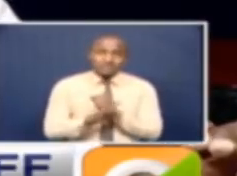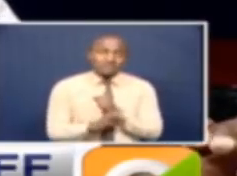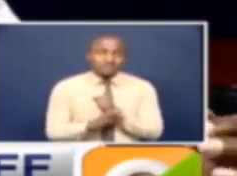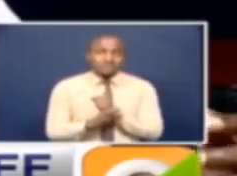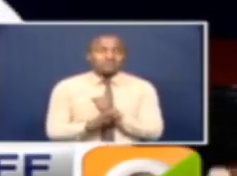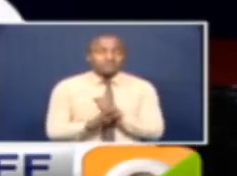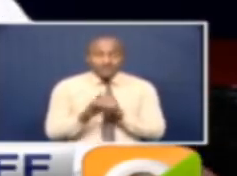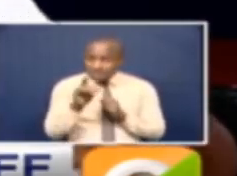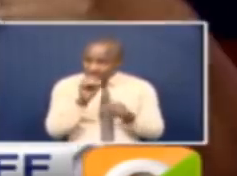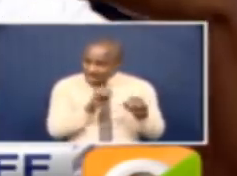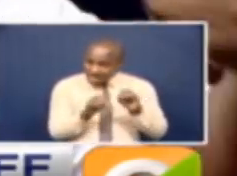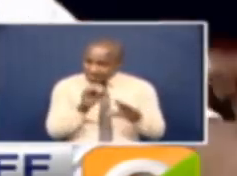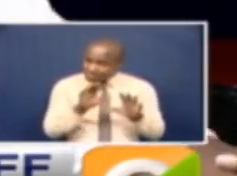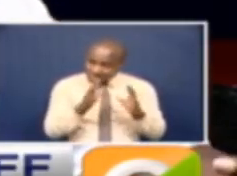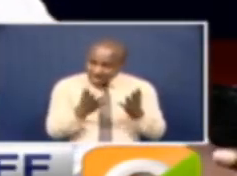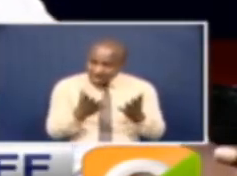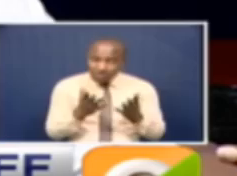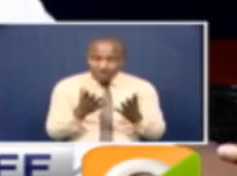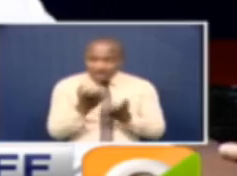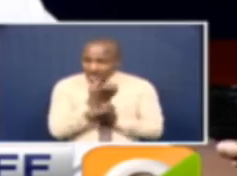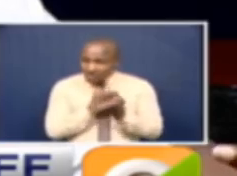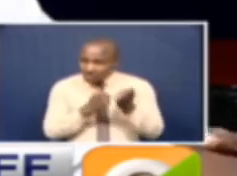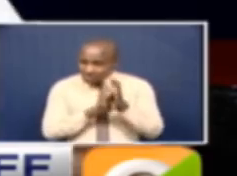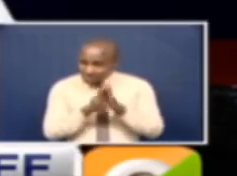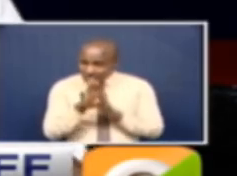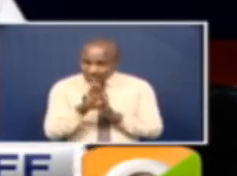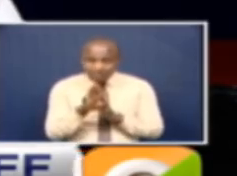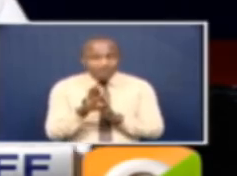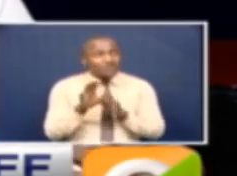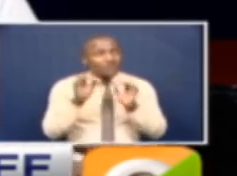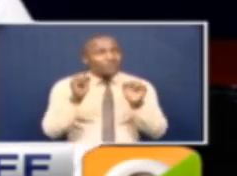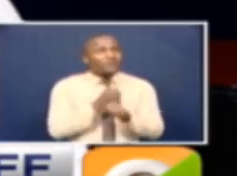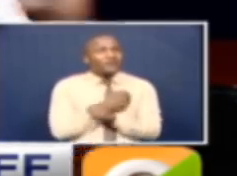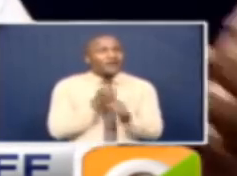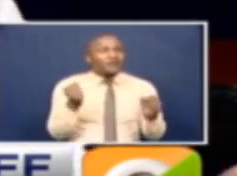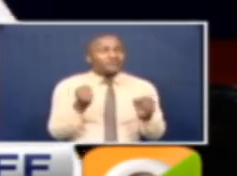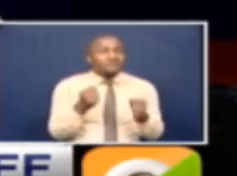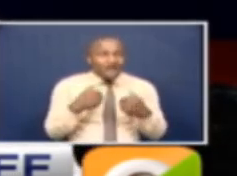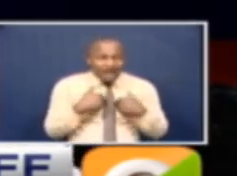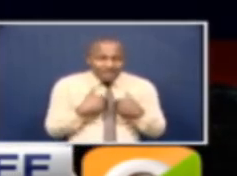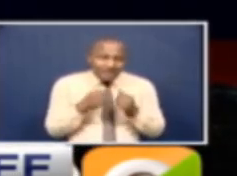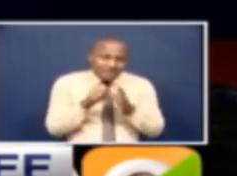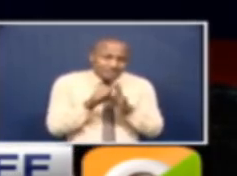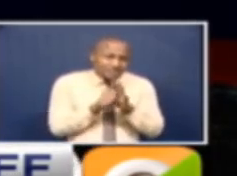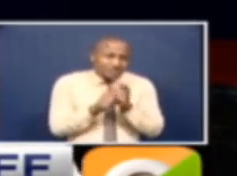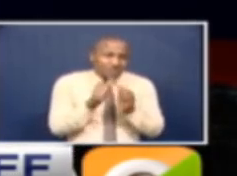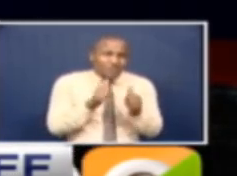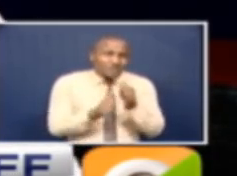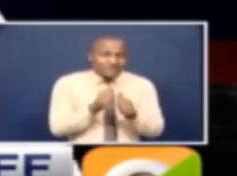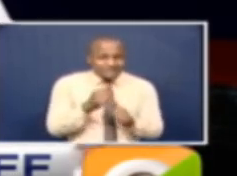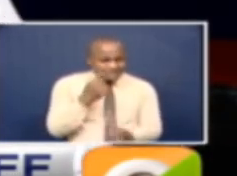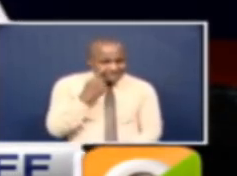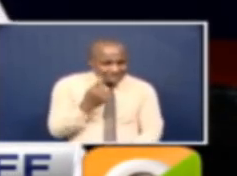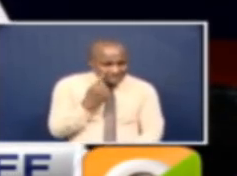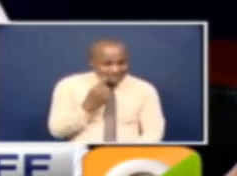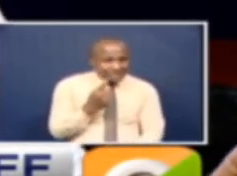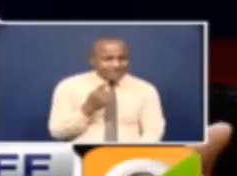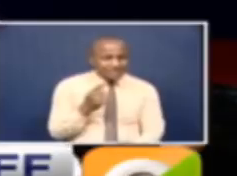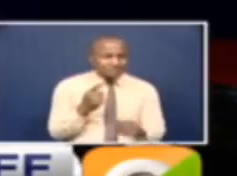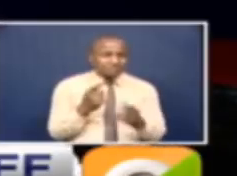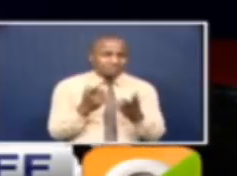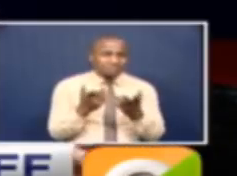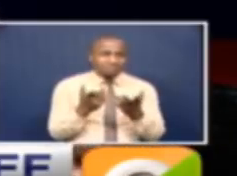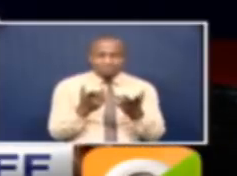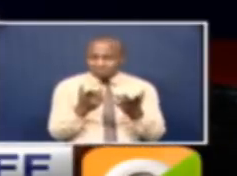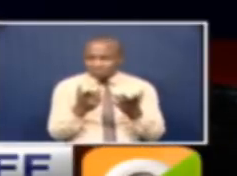input in how the economy develops. We cannot have a state which is built in ethnocracy,